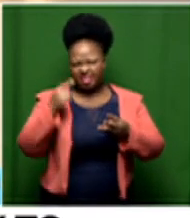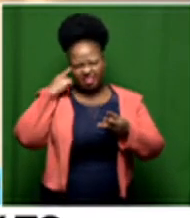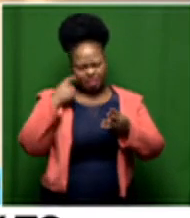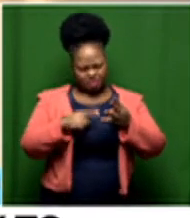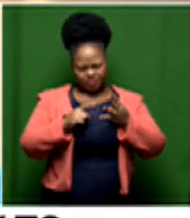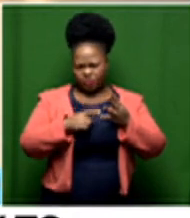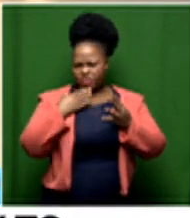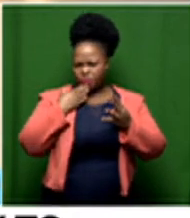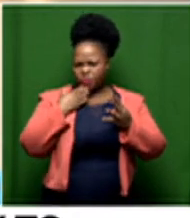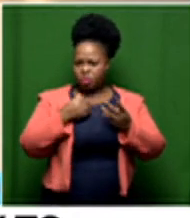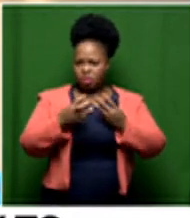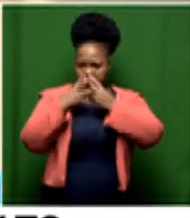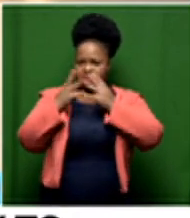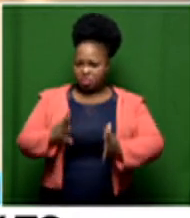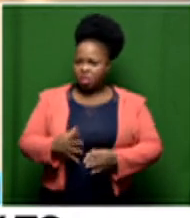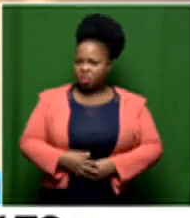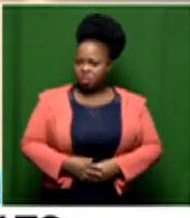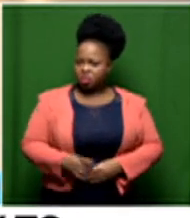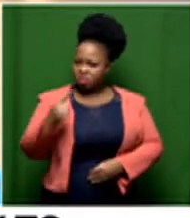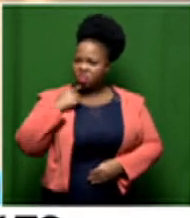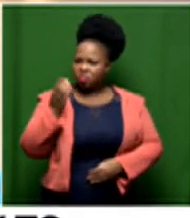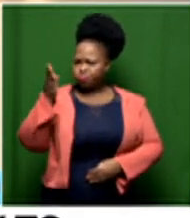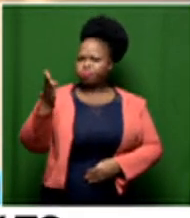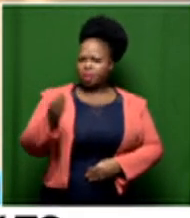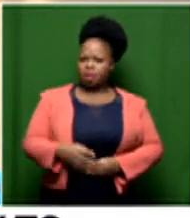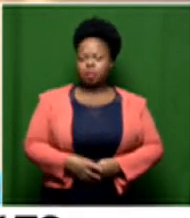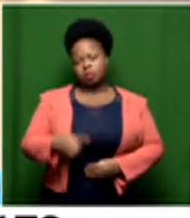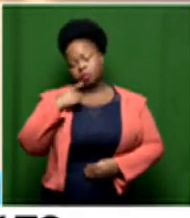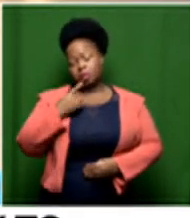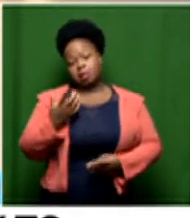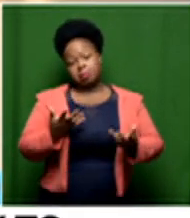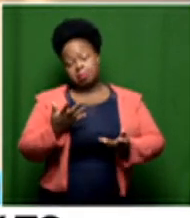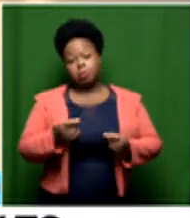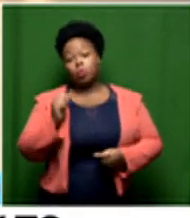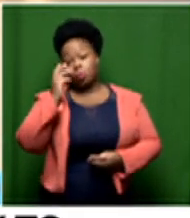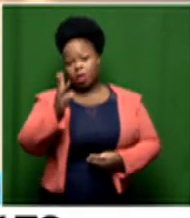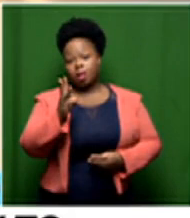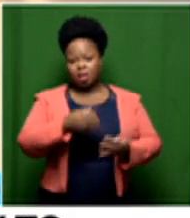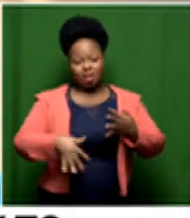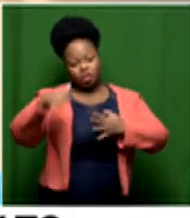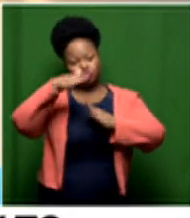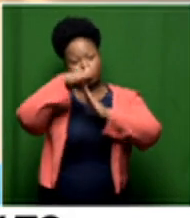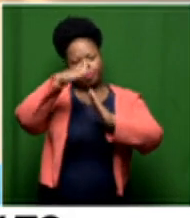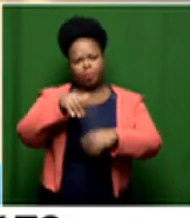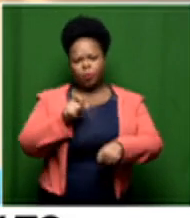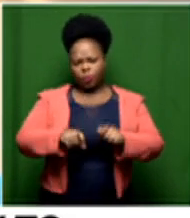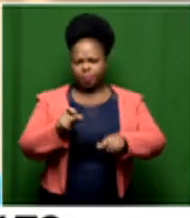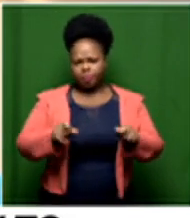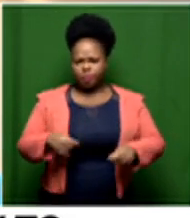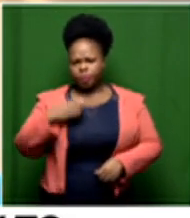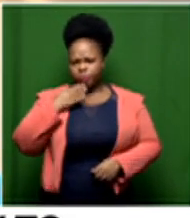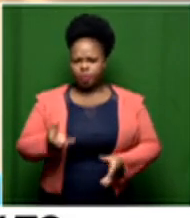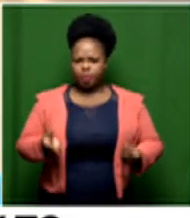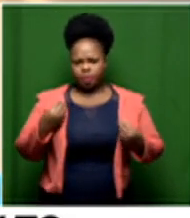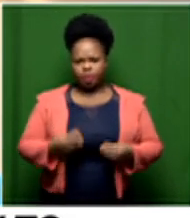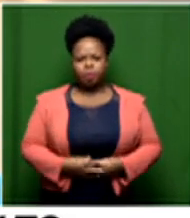on the list are prisoners that are serving time, that they would be up front to get this vaccine. So there is kind